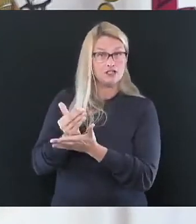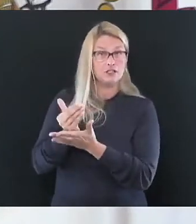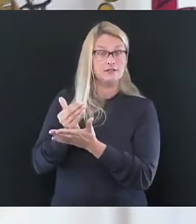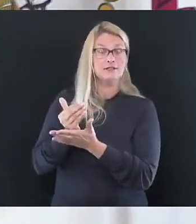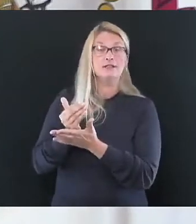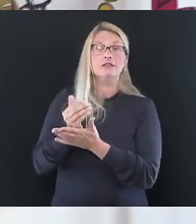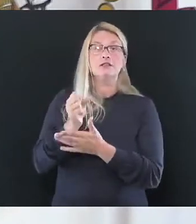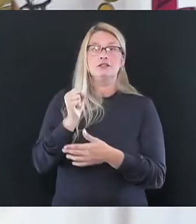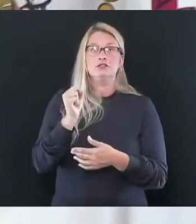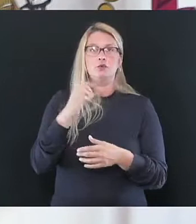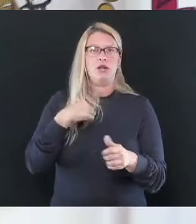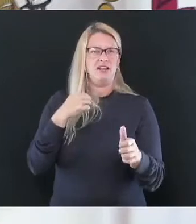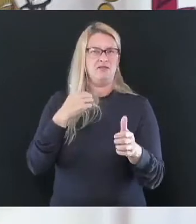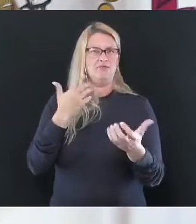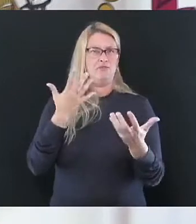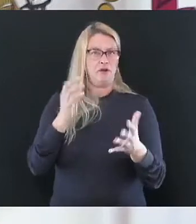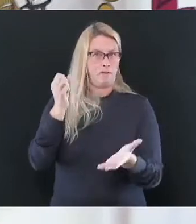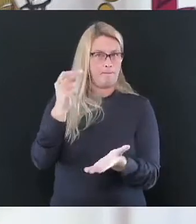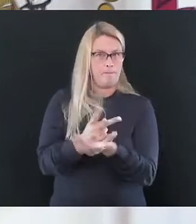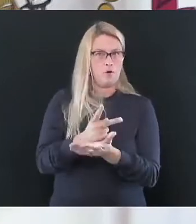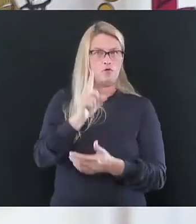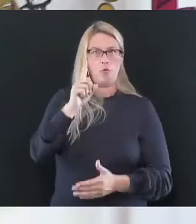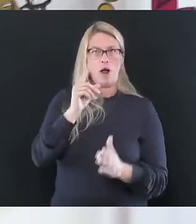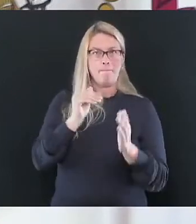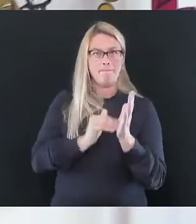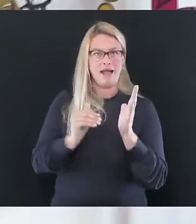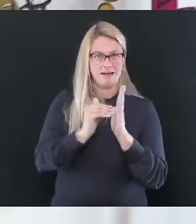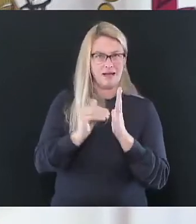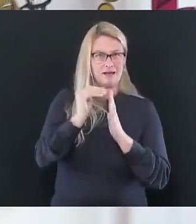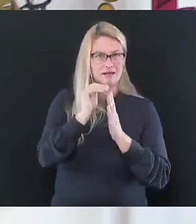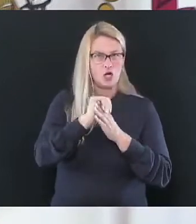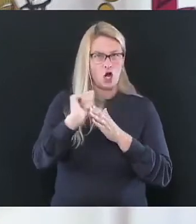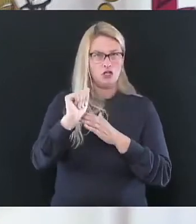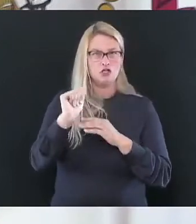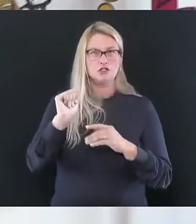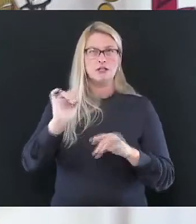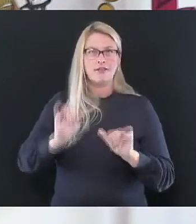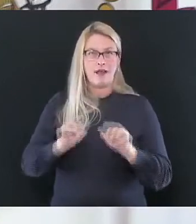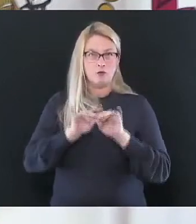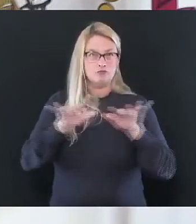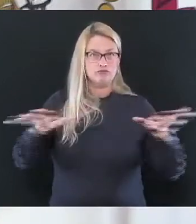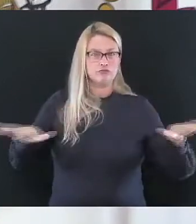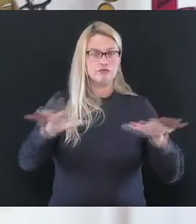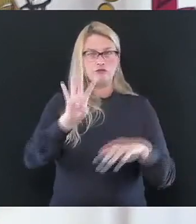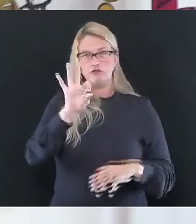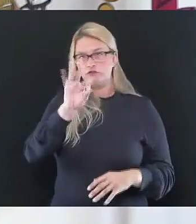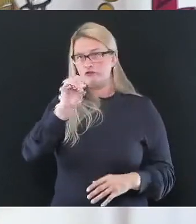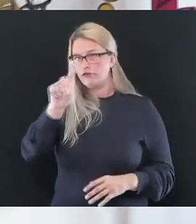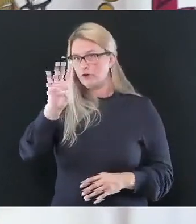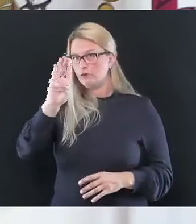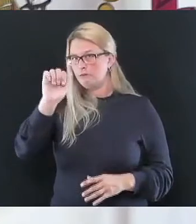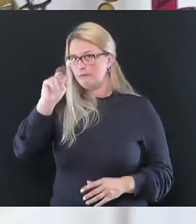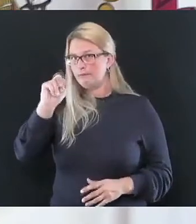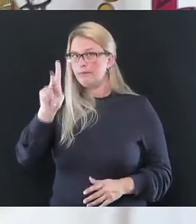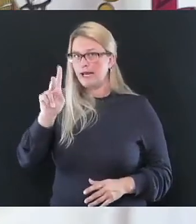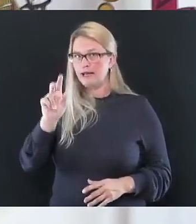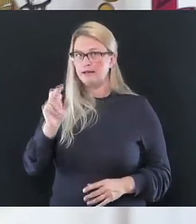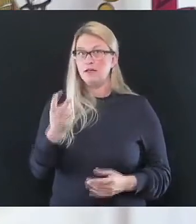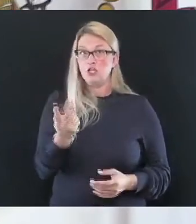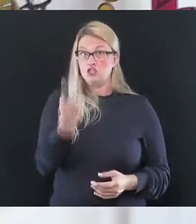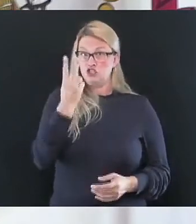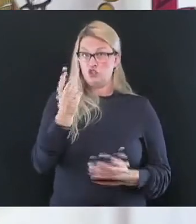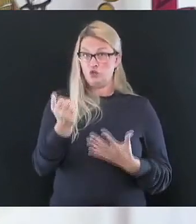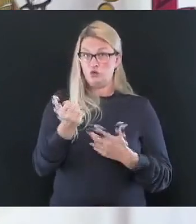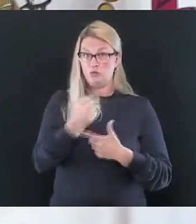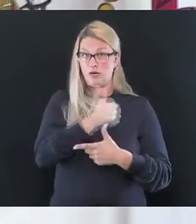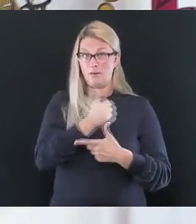We passed $1 million that would probably be going out to our food banks. Our food banks, our two primary food banks,